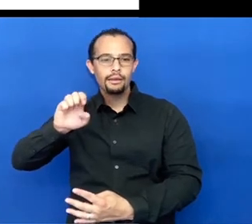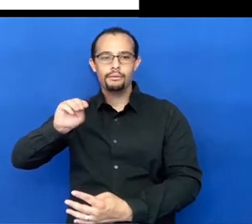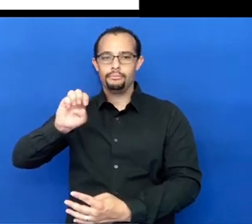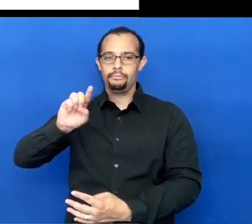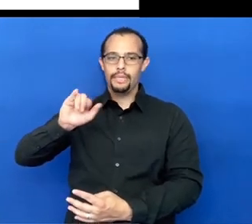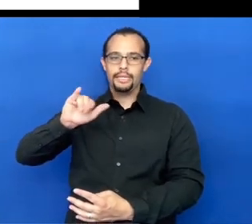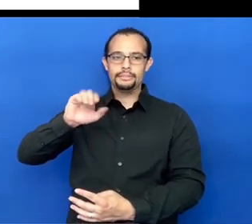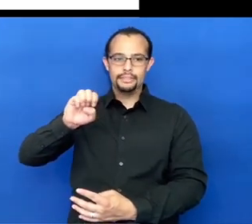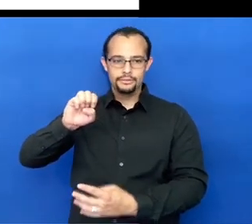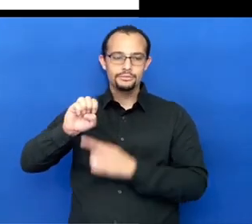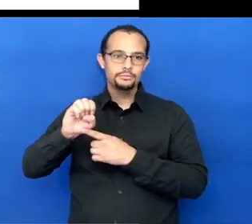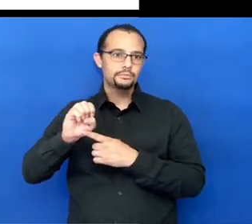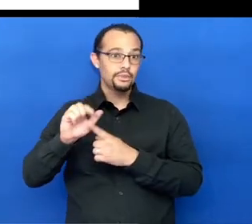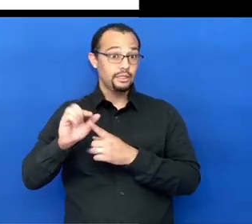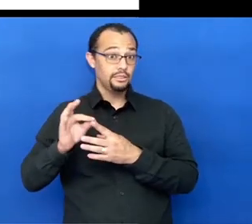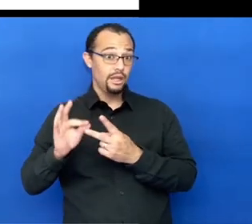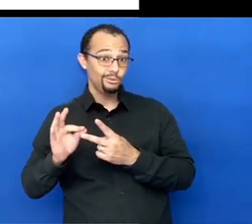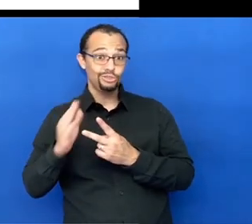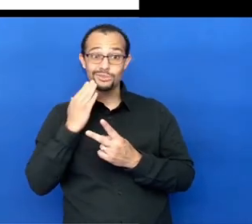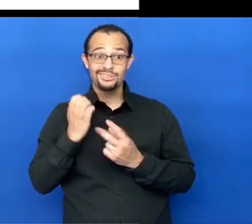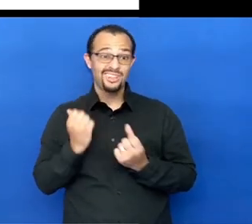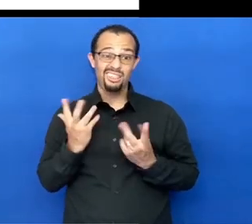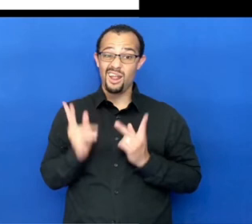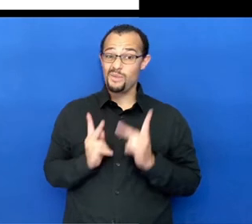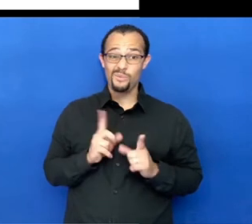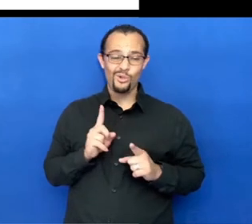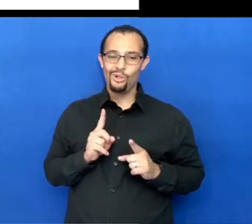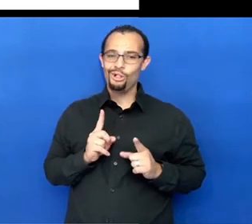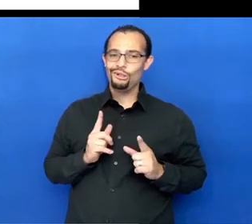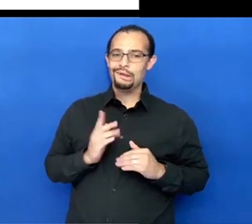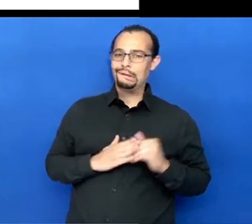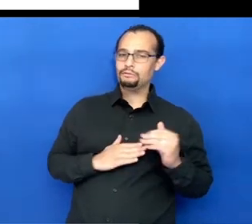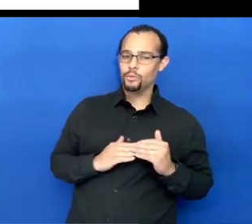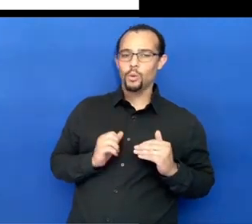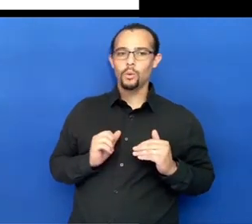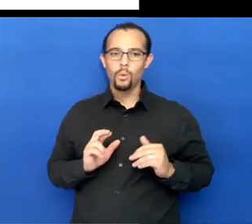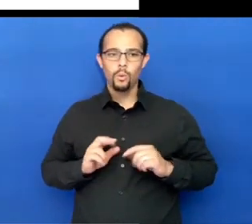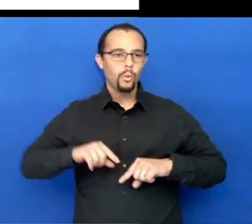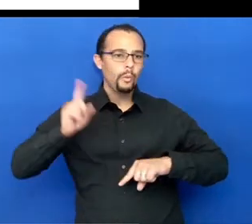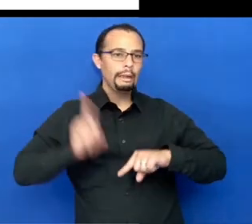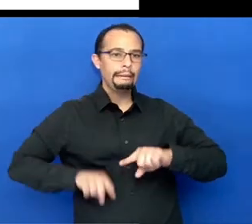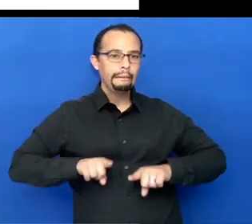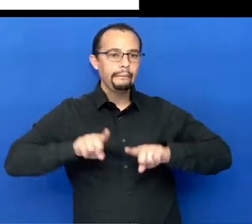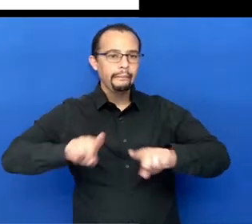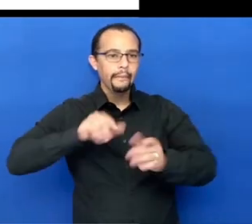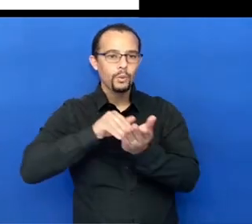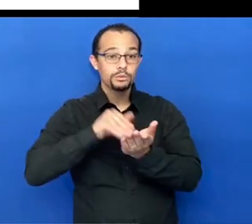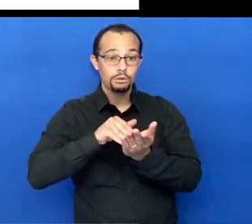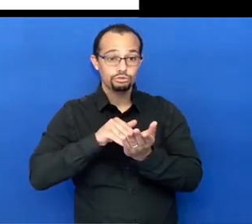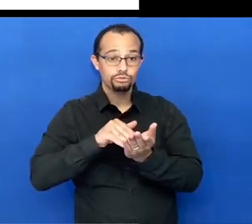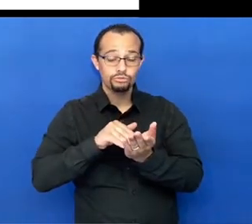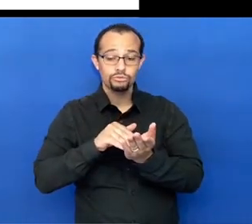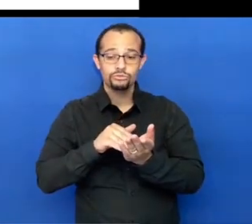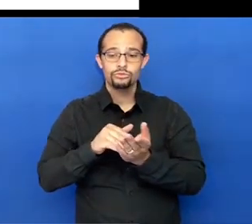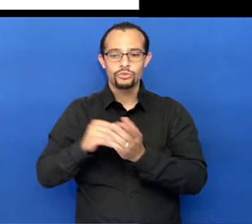see telemedicine that's available as an option now, because many of us are not able to go to the doctor or feel